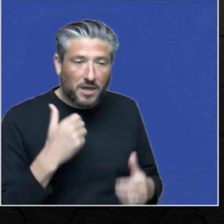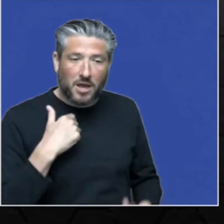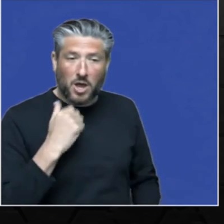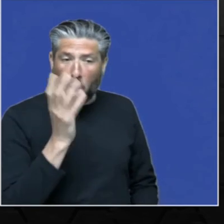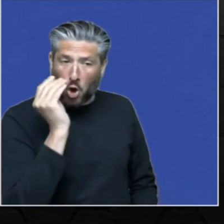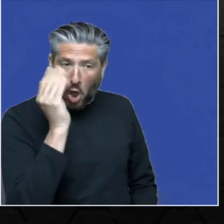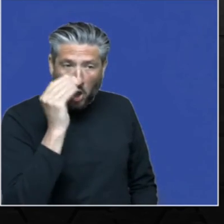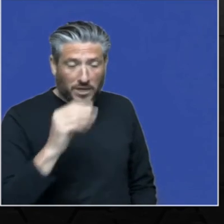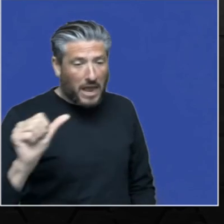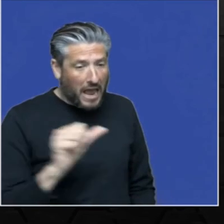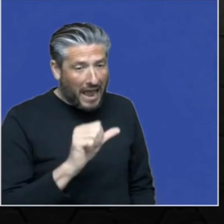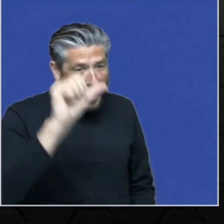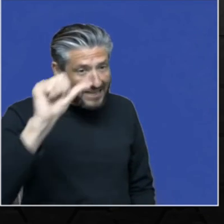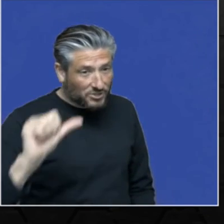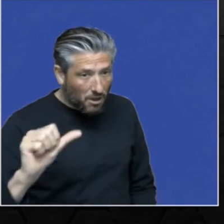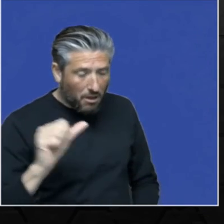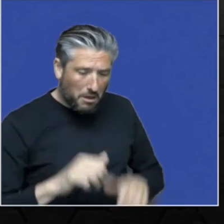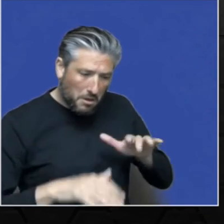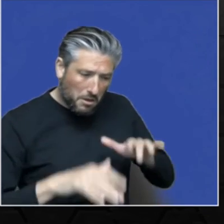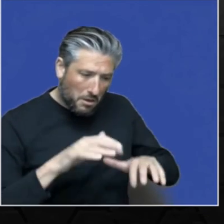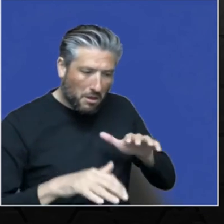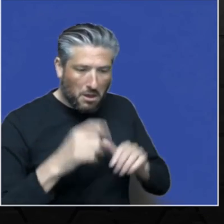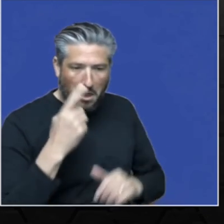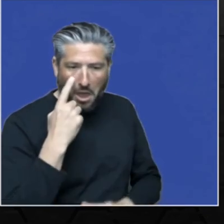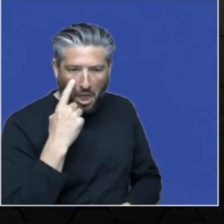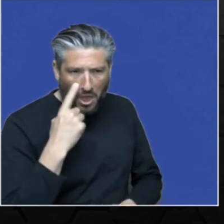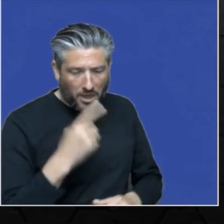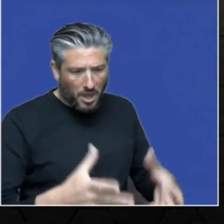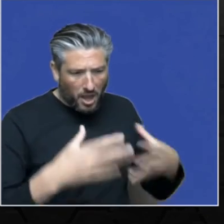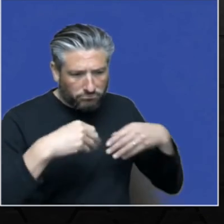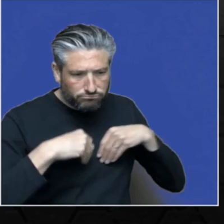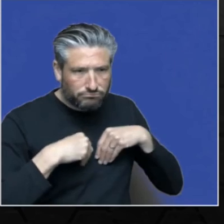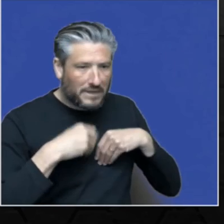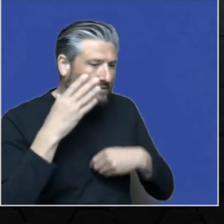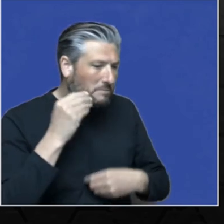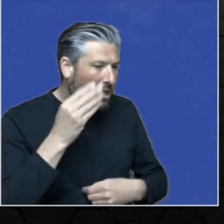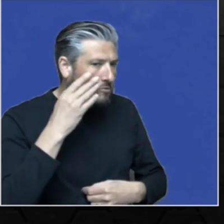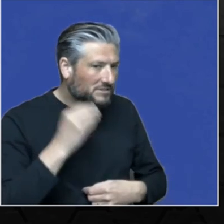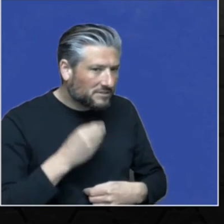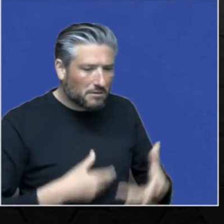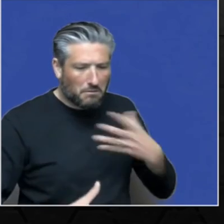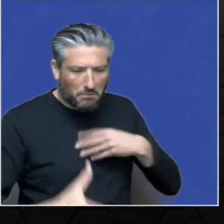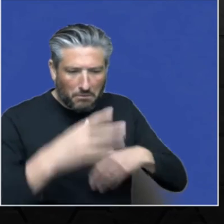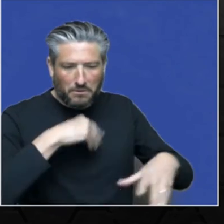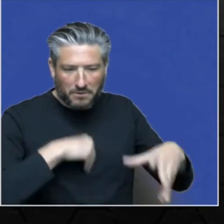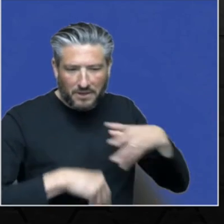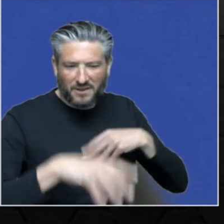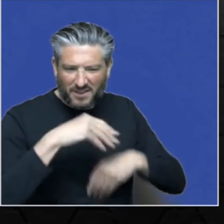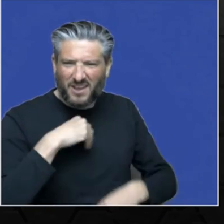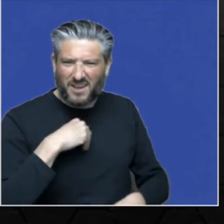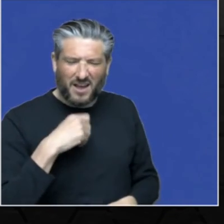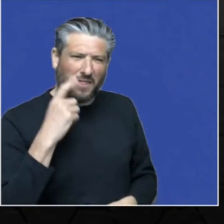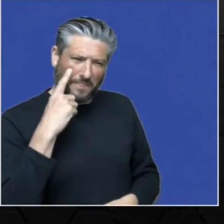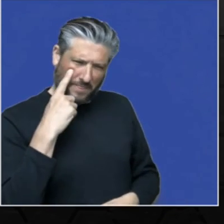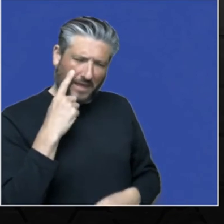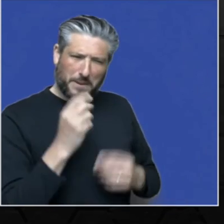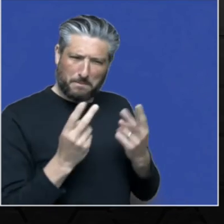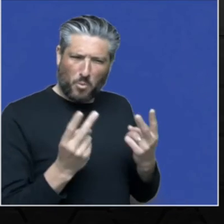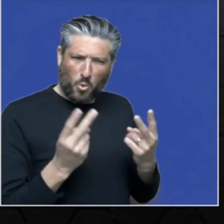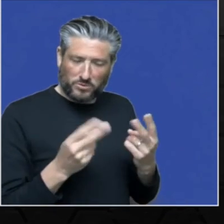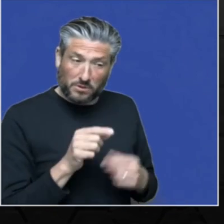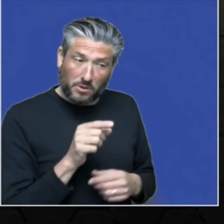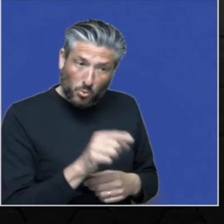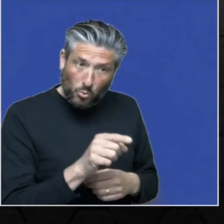You also know Canal, that it's a great experience. So, and of course, it's important to participate in the Cloud Skills